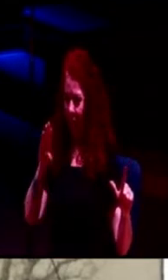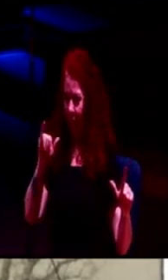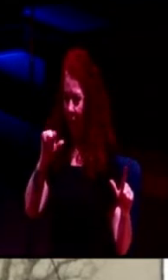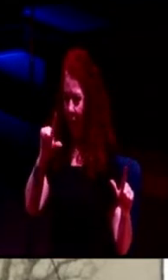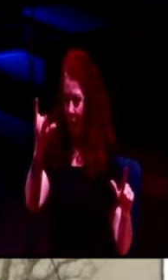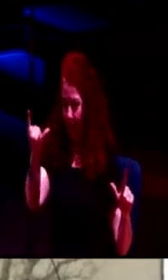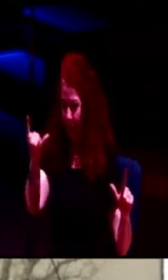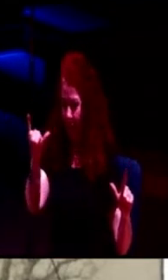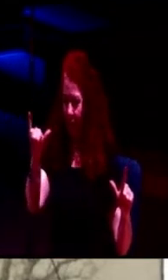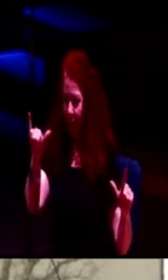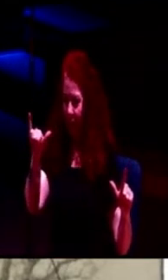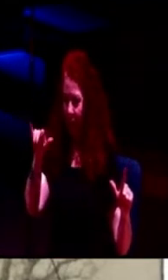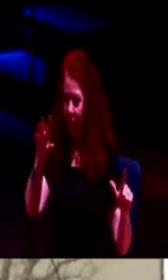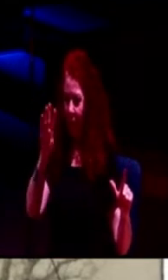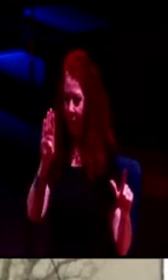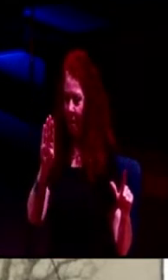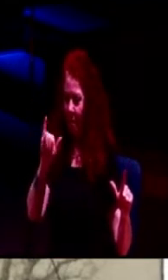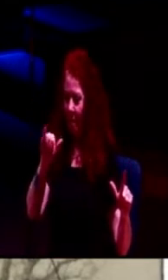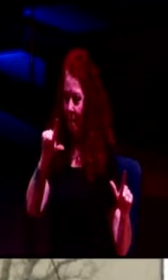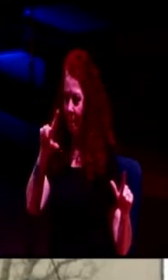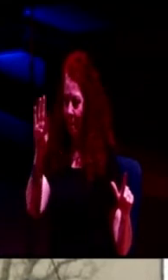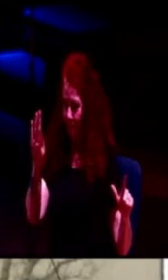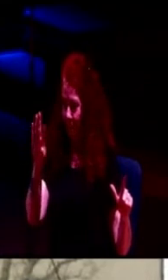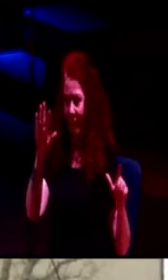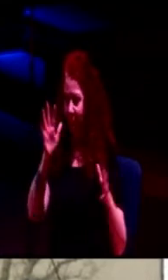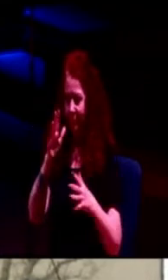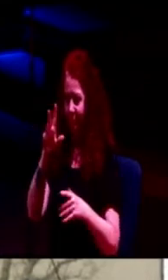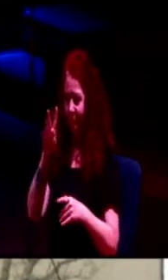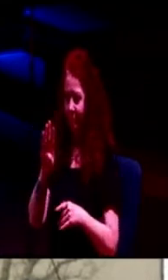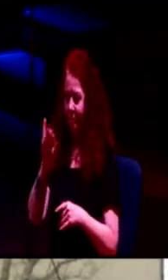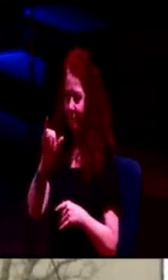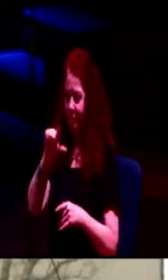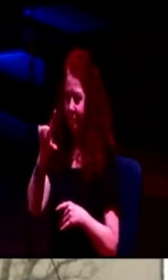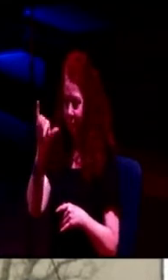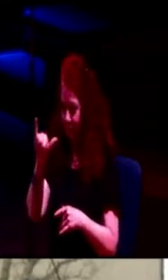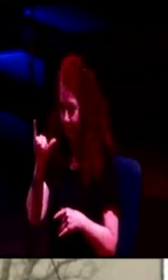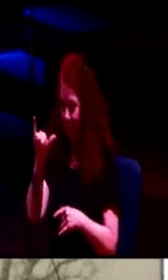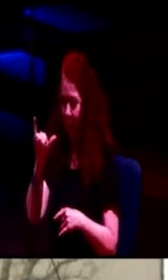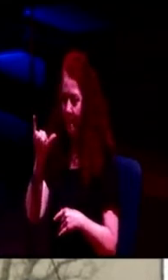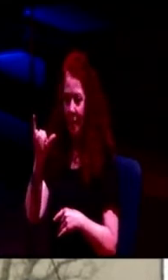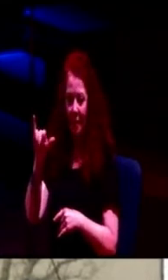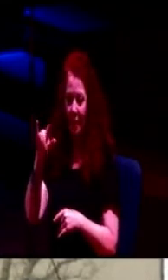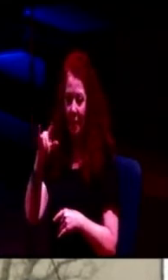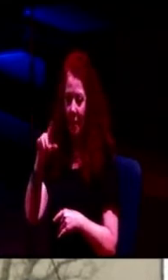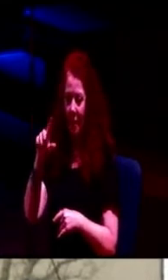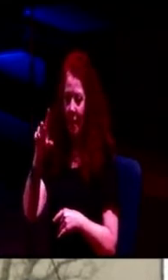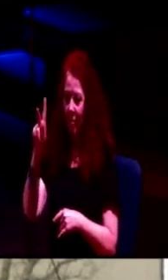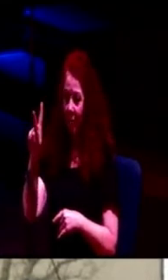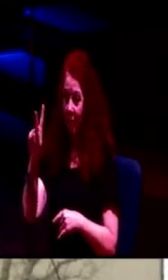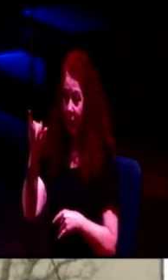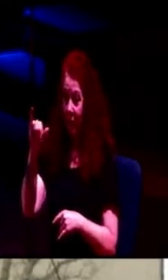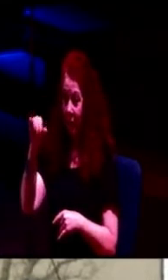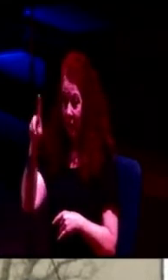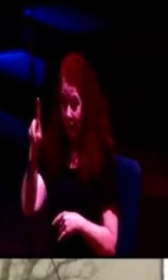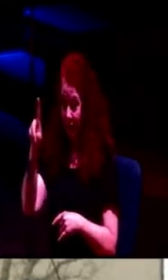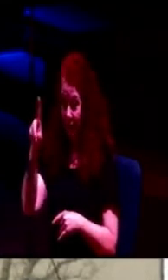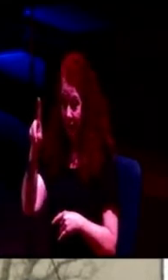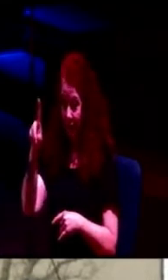guy bought this picture for $2. It sold at auction for $5 million.